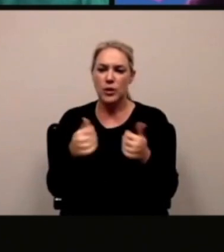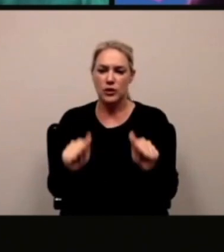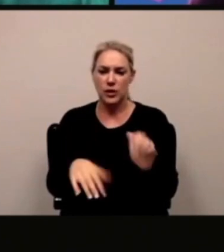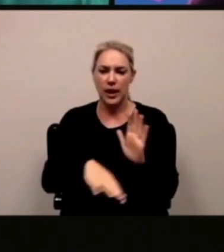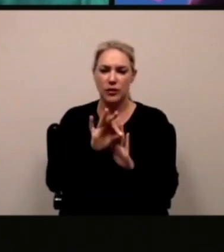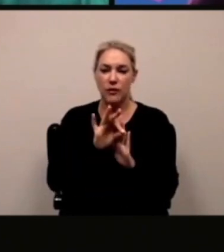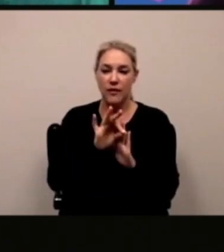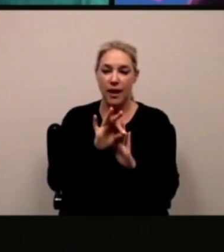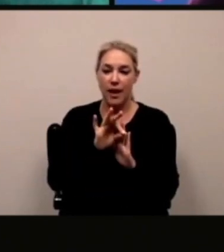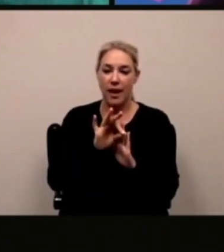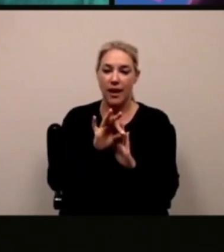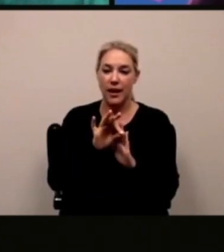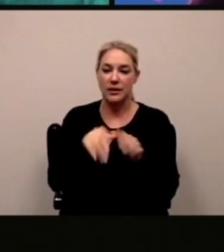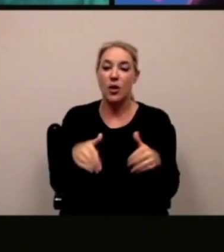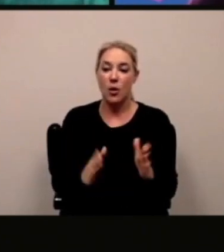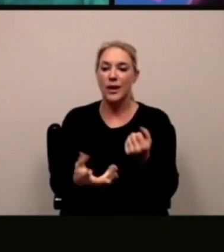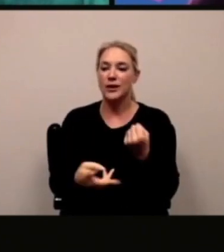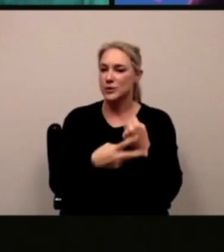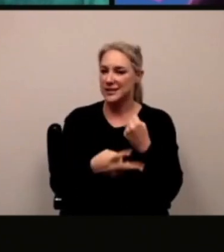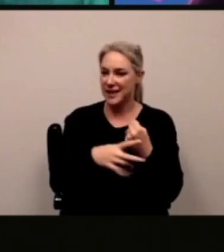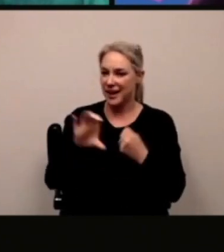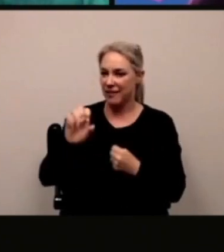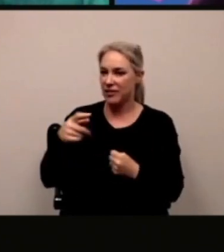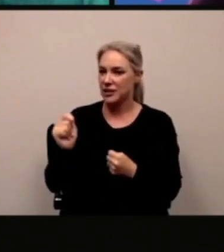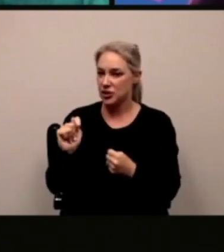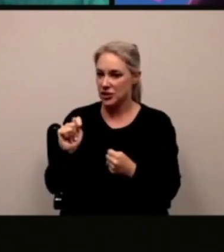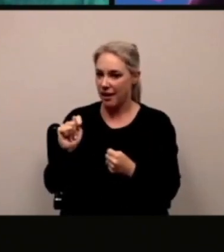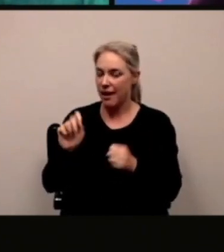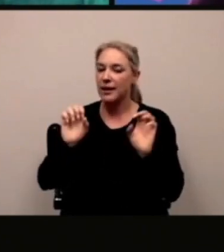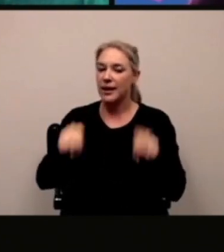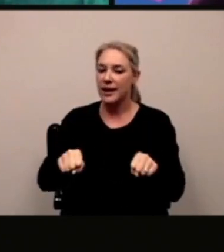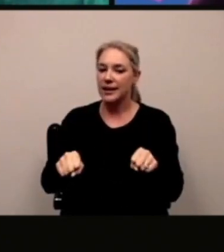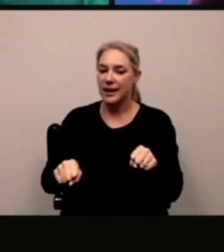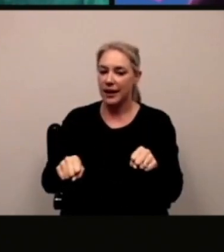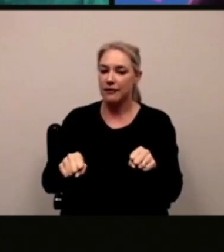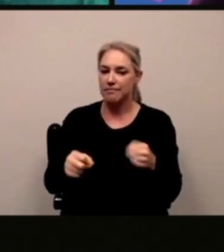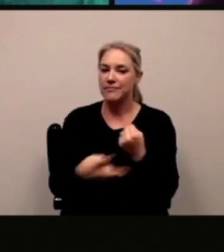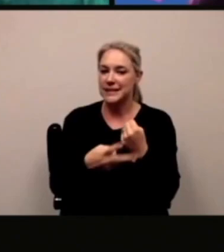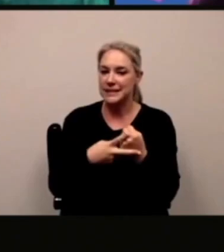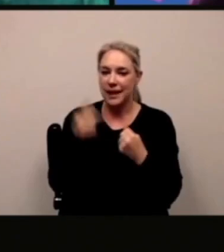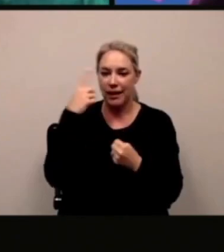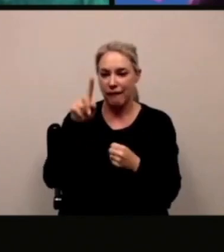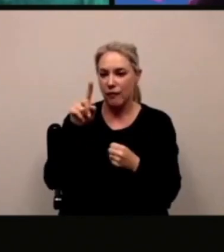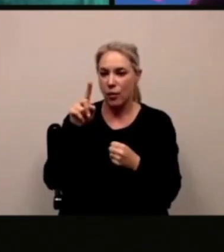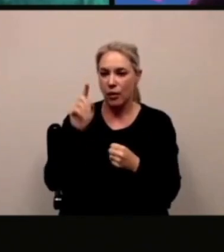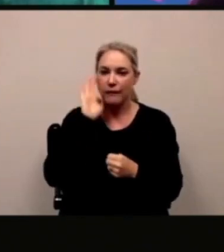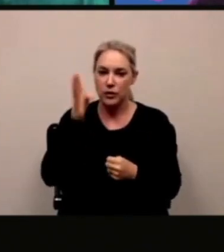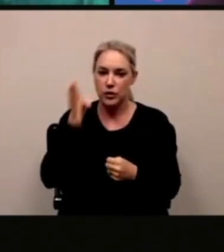saved somewhere so we can get some of these good ideas captured in one place. But thank you guys very much.